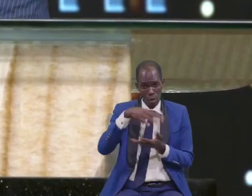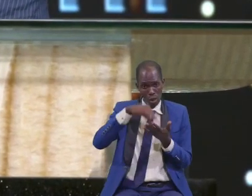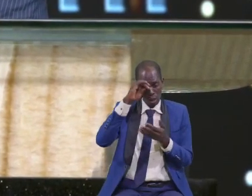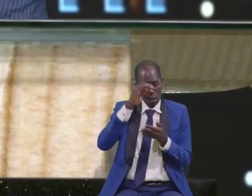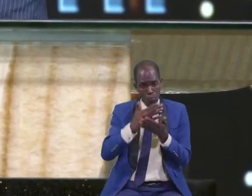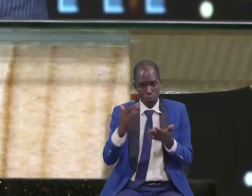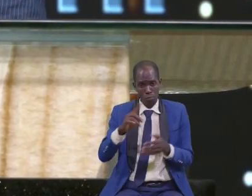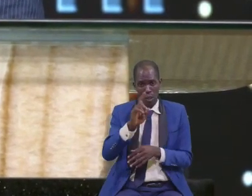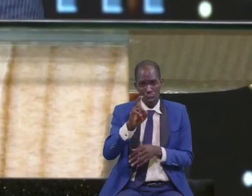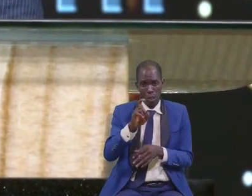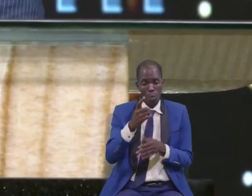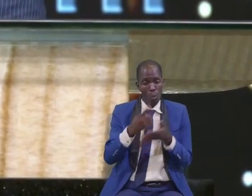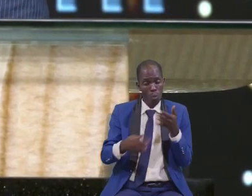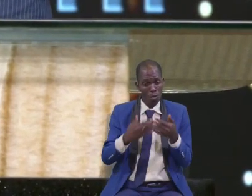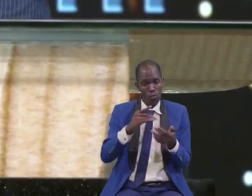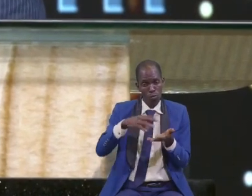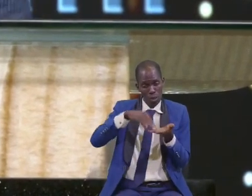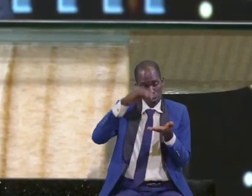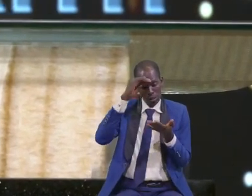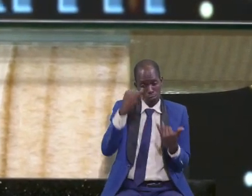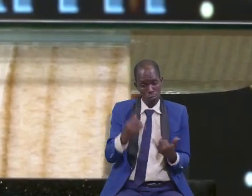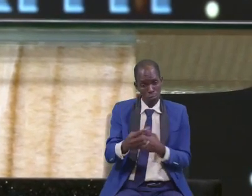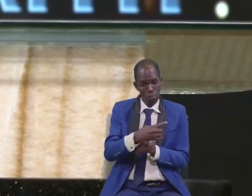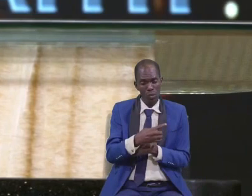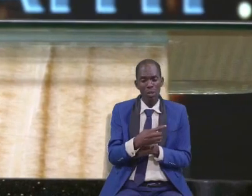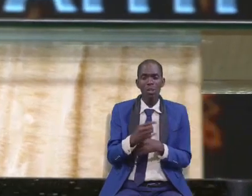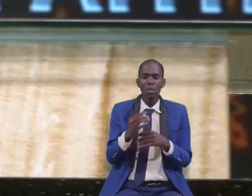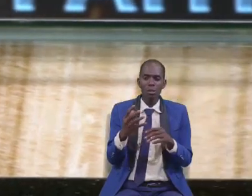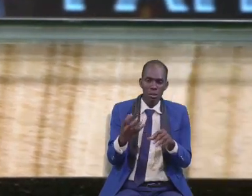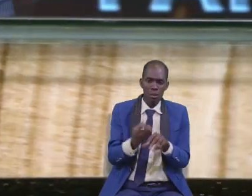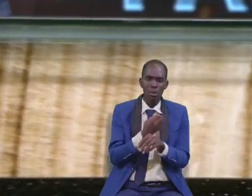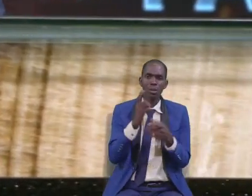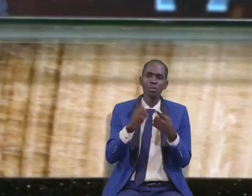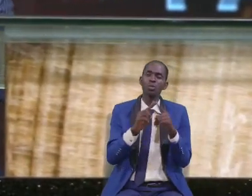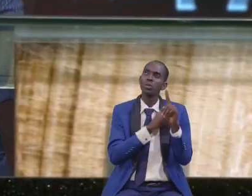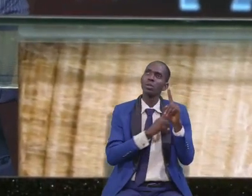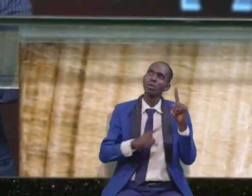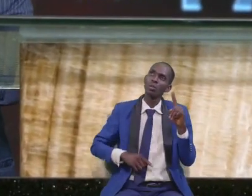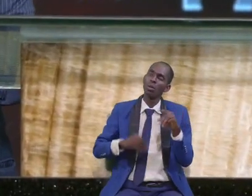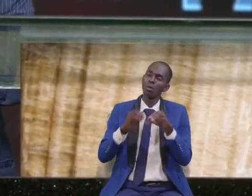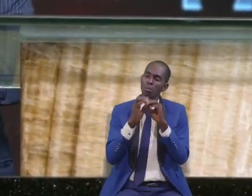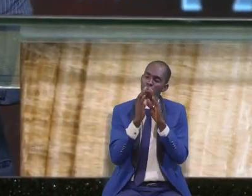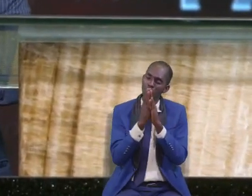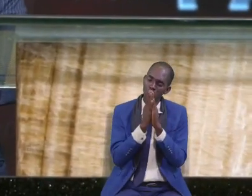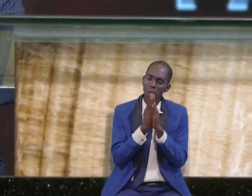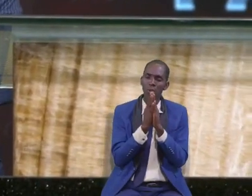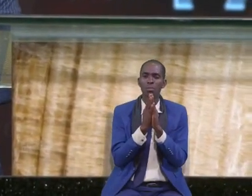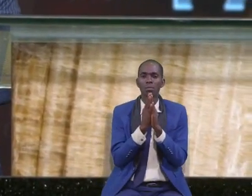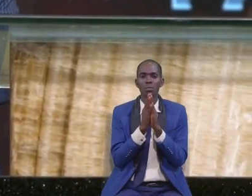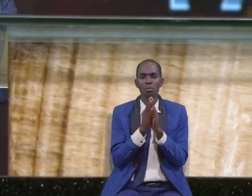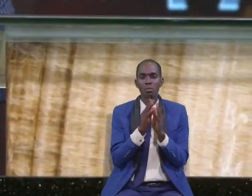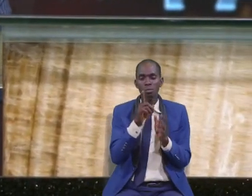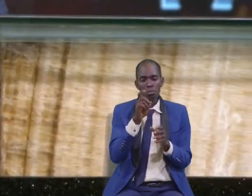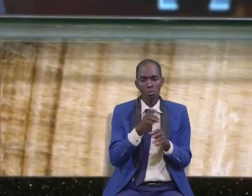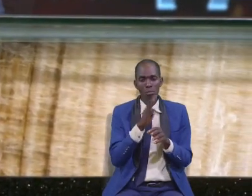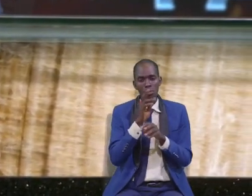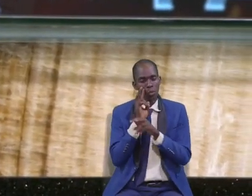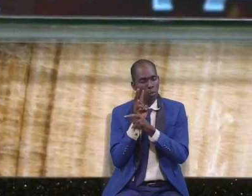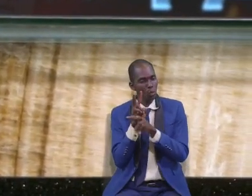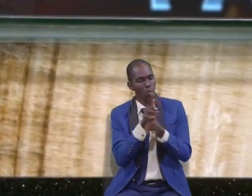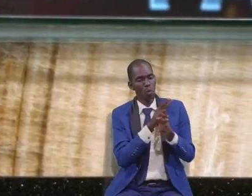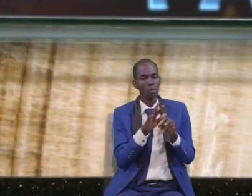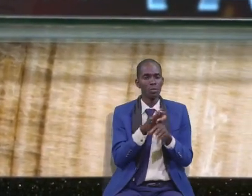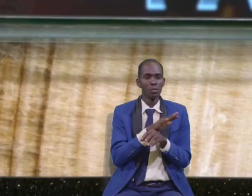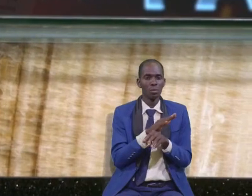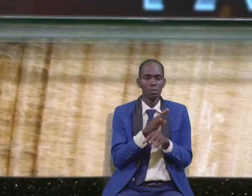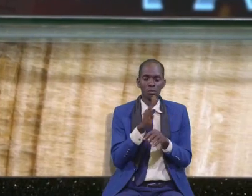Lord in prayer. Have a proper perception of the temptations you might have. Be vigilant, be